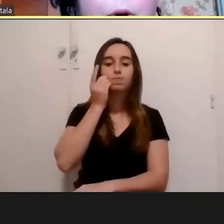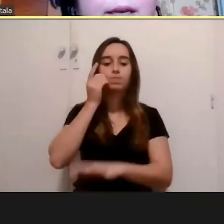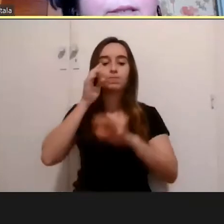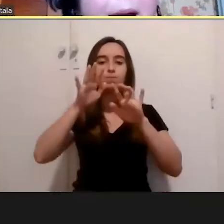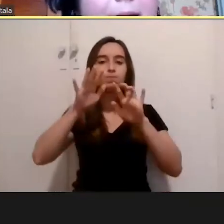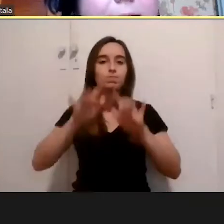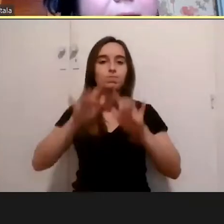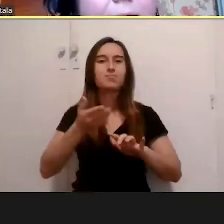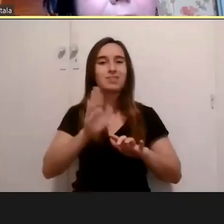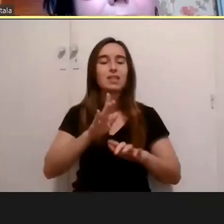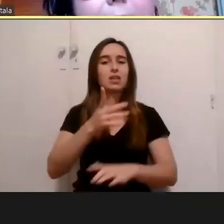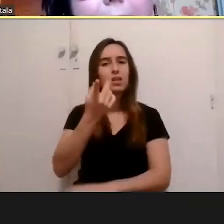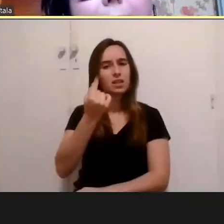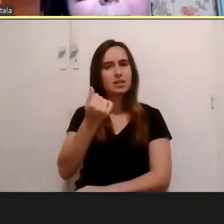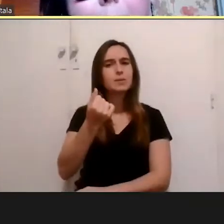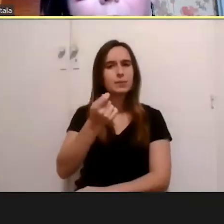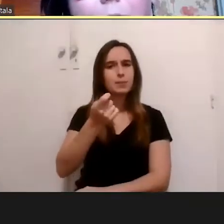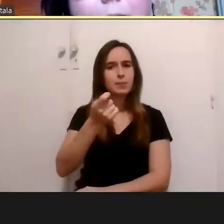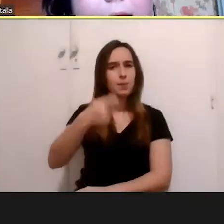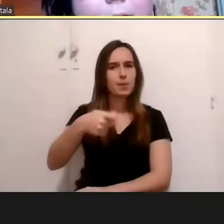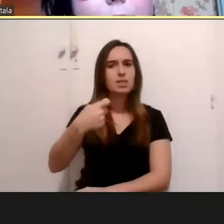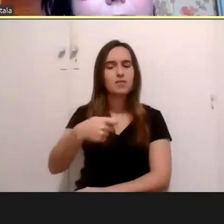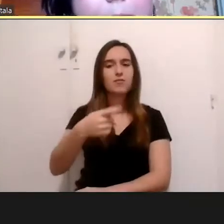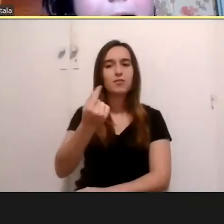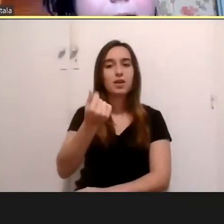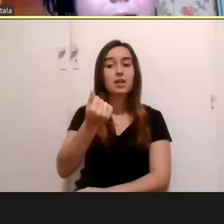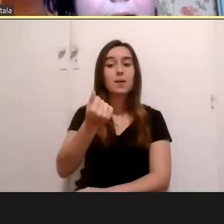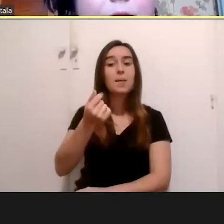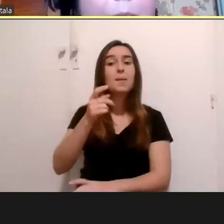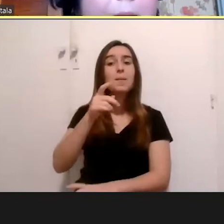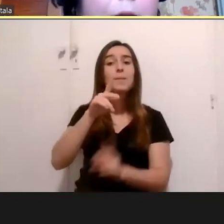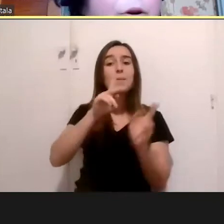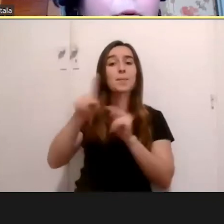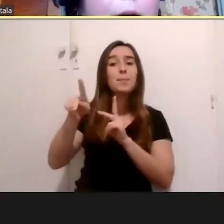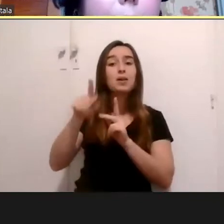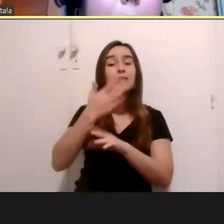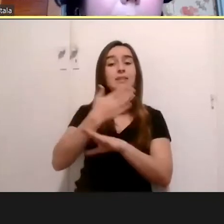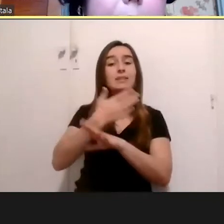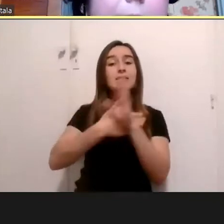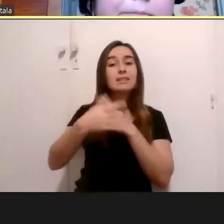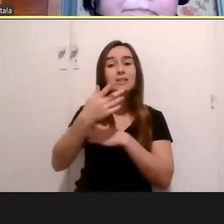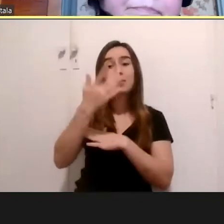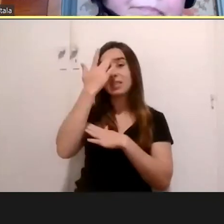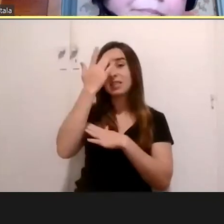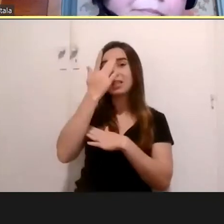quite expensive. And people with intellectual disabilities tend to be on low incomes.